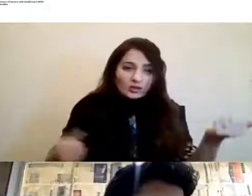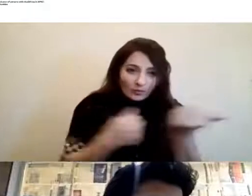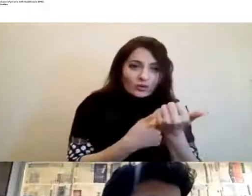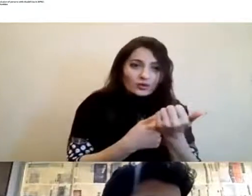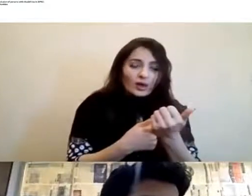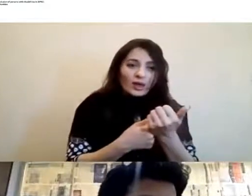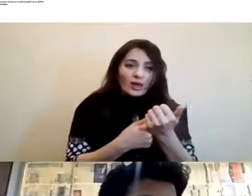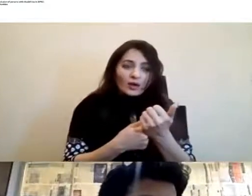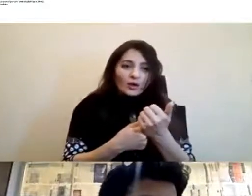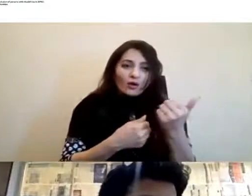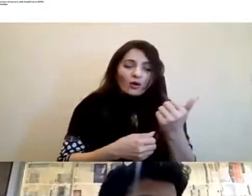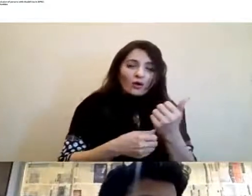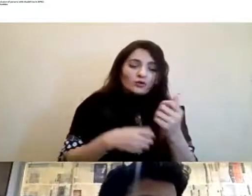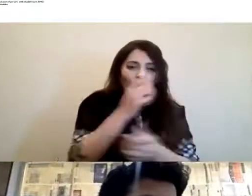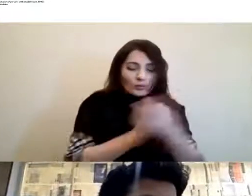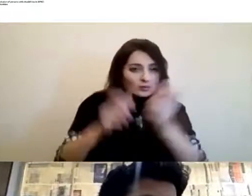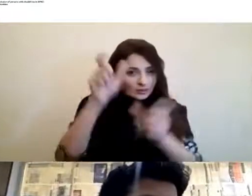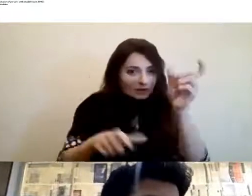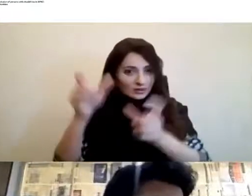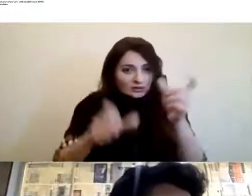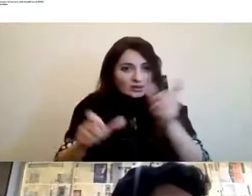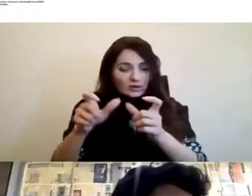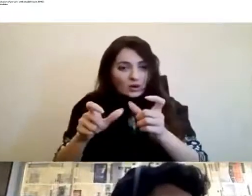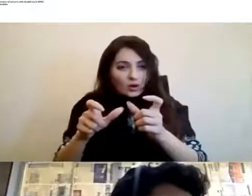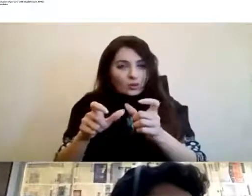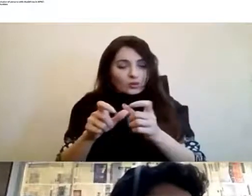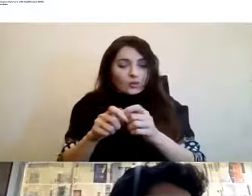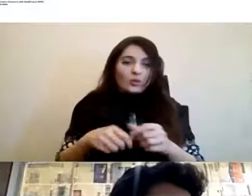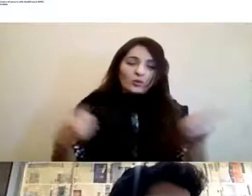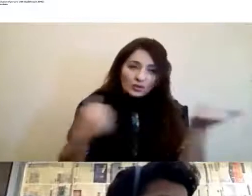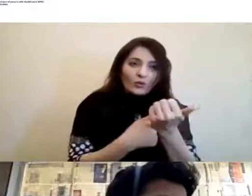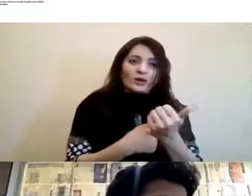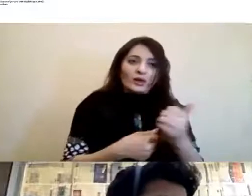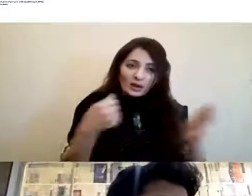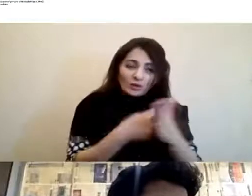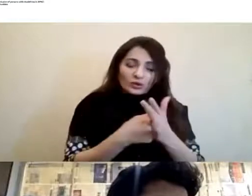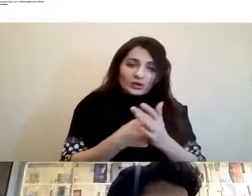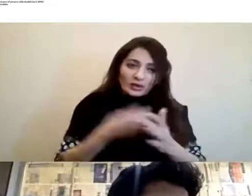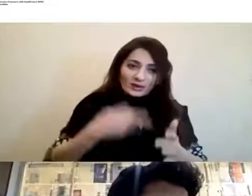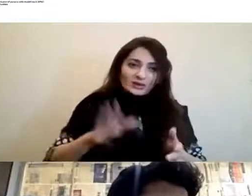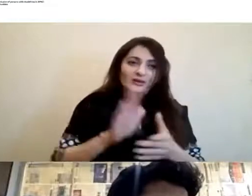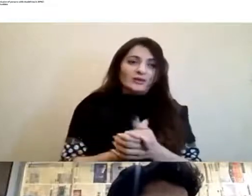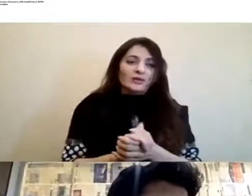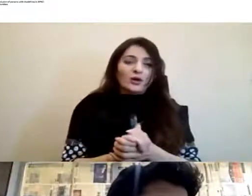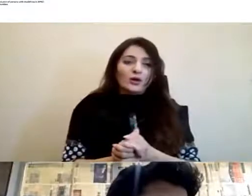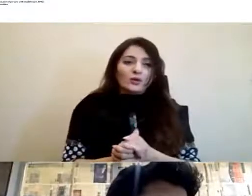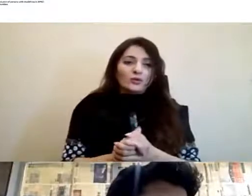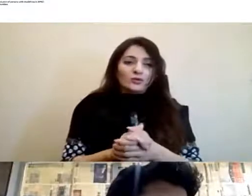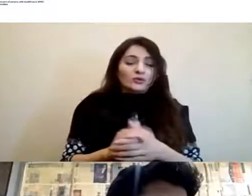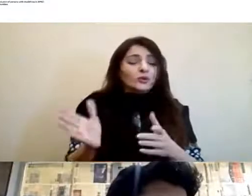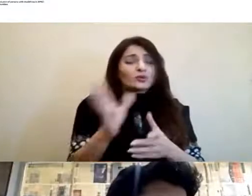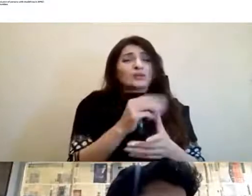with disabilities. My own colleagues as well as regulators are concerned about how